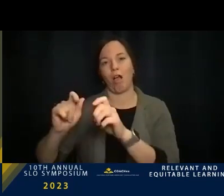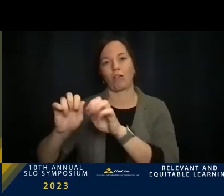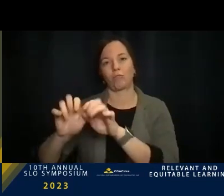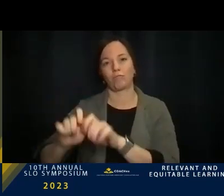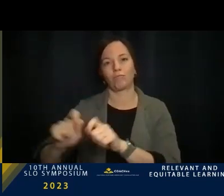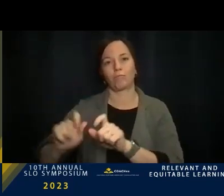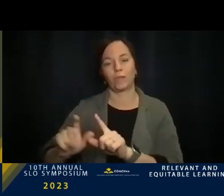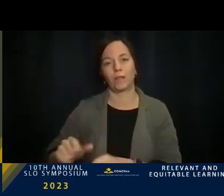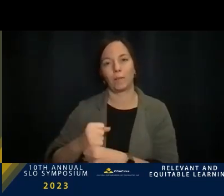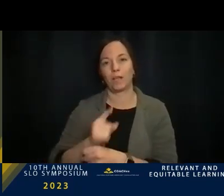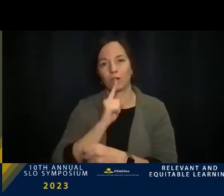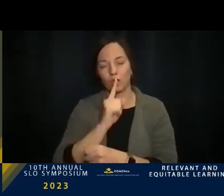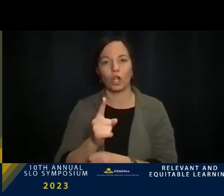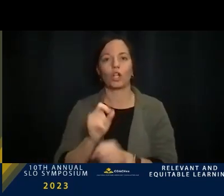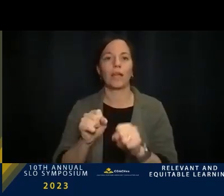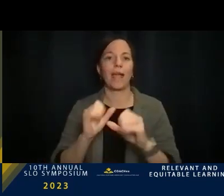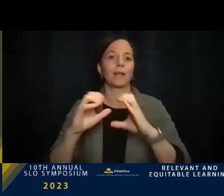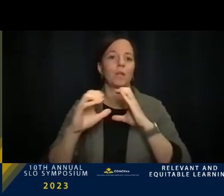a meaningful way to communicate